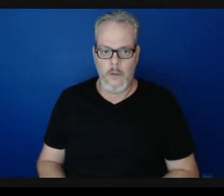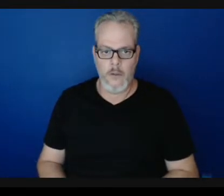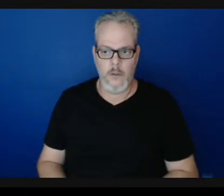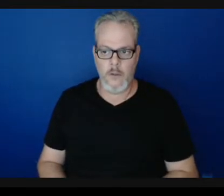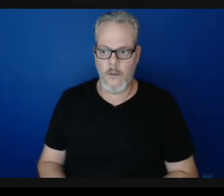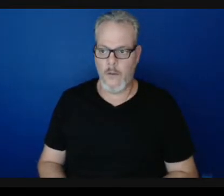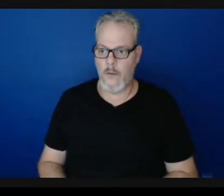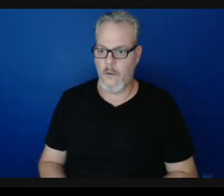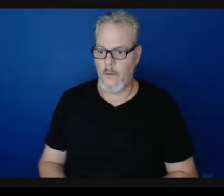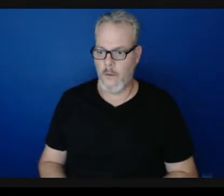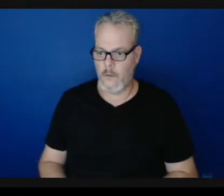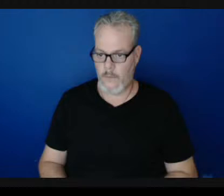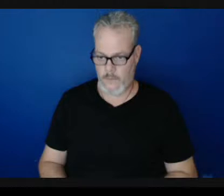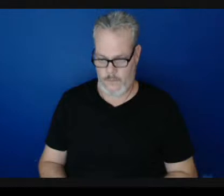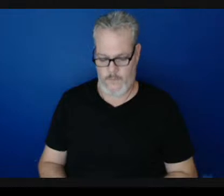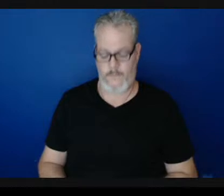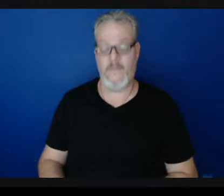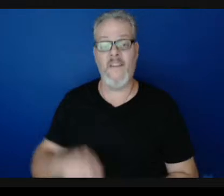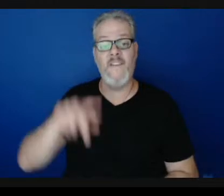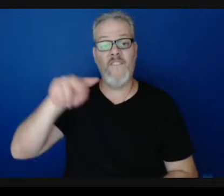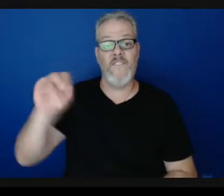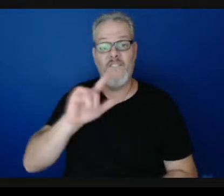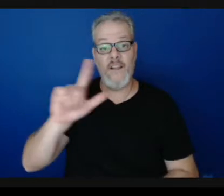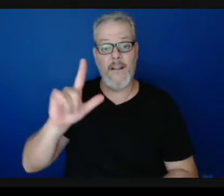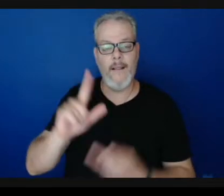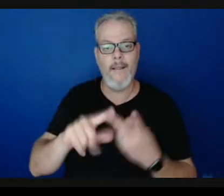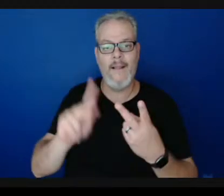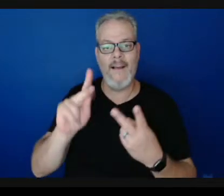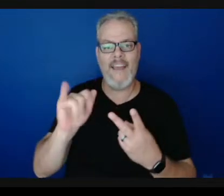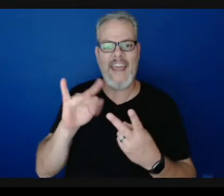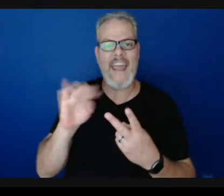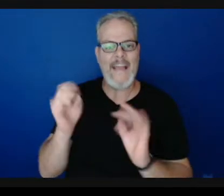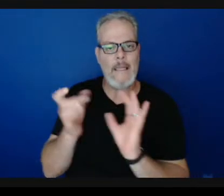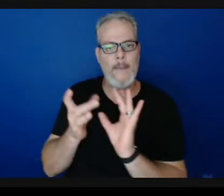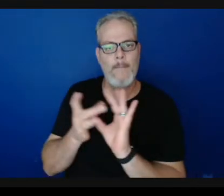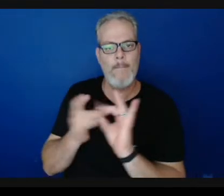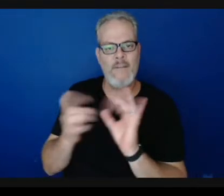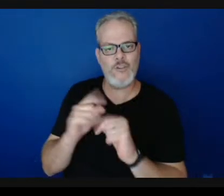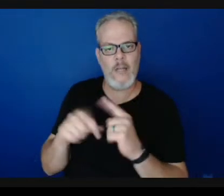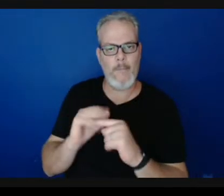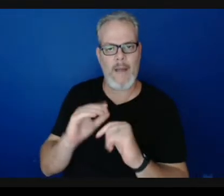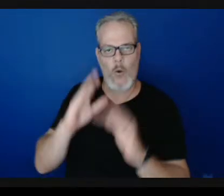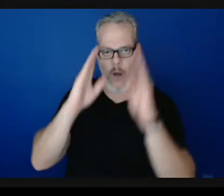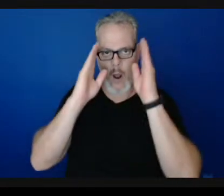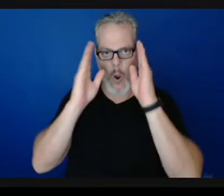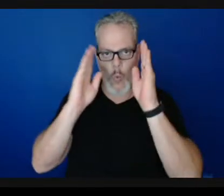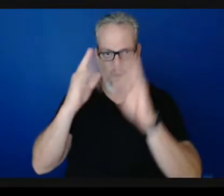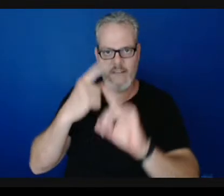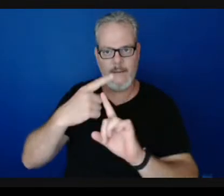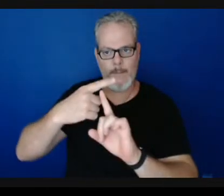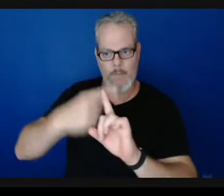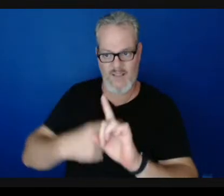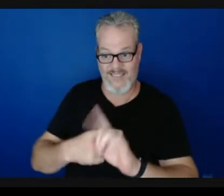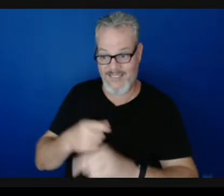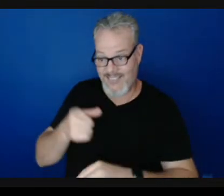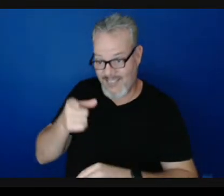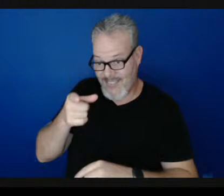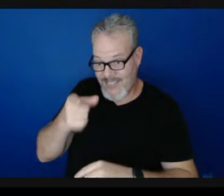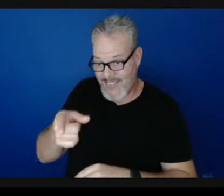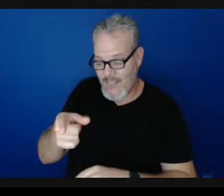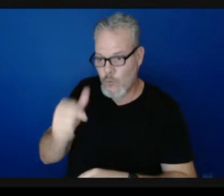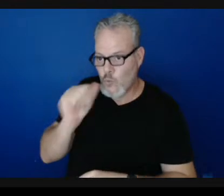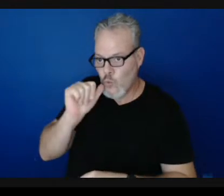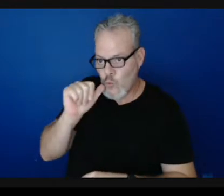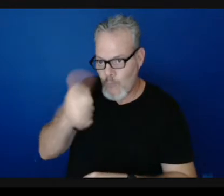We did, Phil mentioned it, and Katie also, about Volcano Awareness Month. I circled these two events. The one is, the Phil mentioned, is Friday, tomorrow